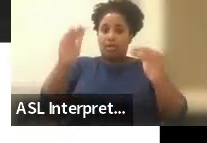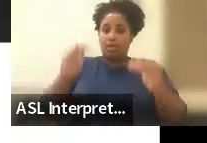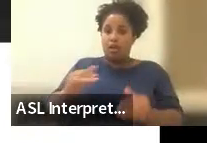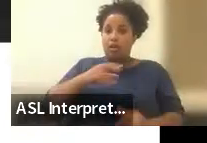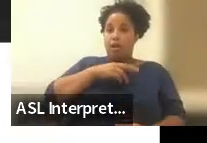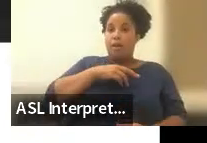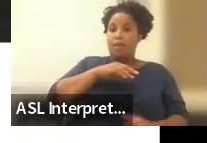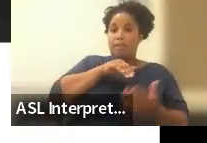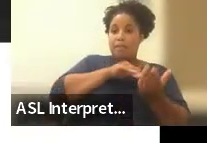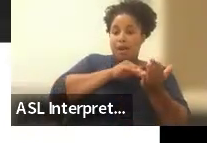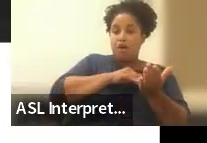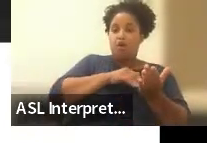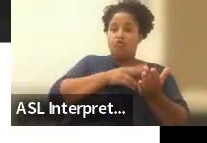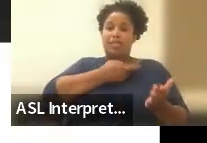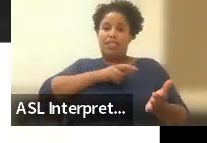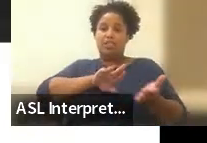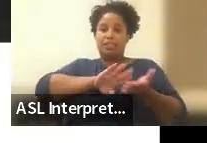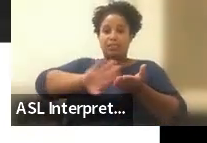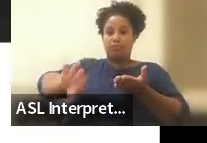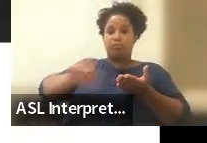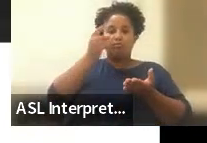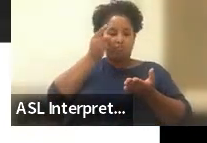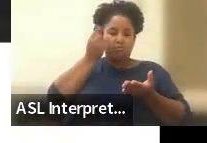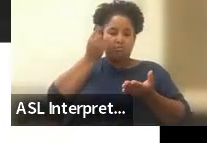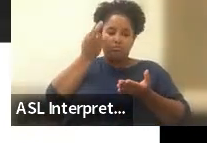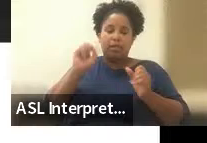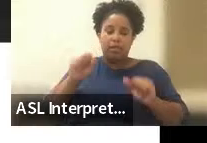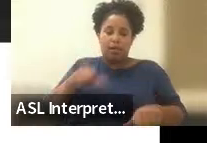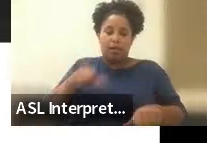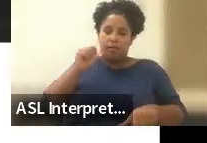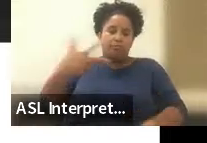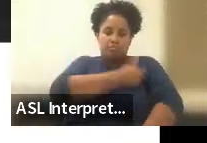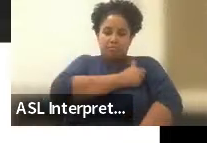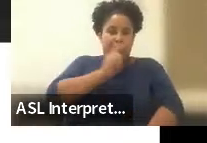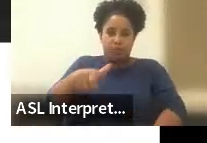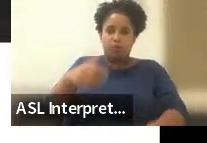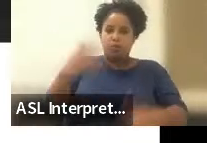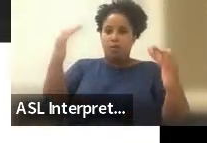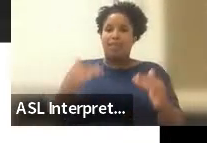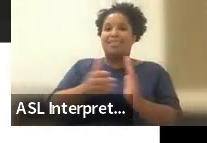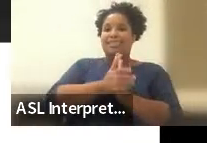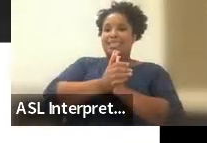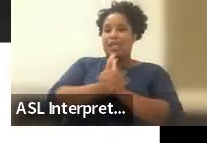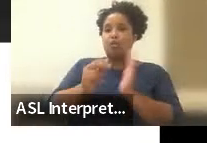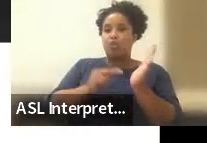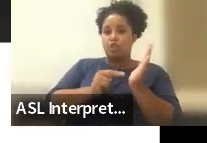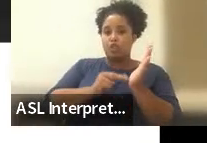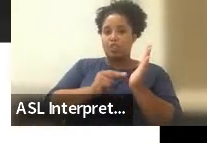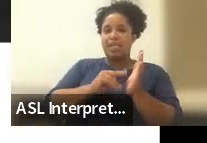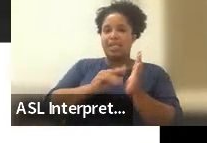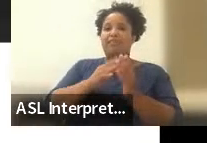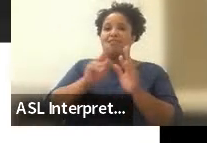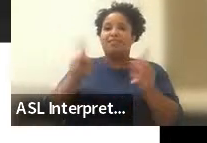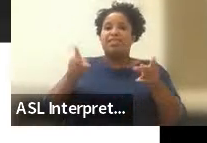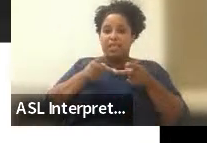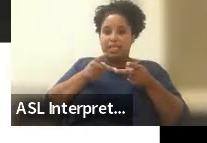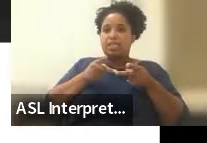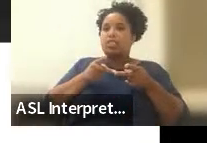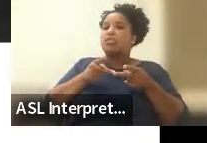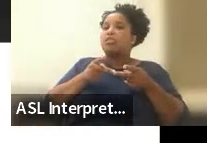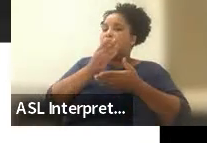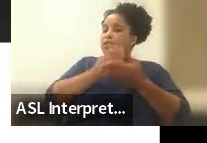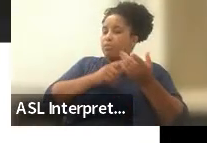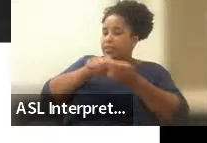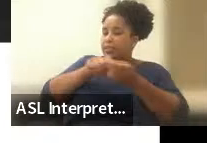religious exemptions, and skilled nursing facilities are still subject to certain federal testing requirements. So those